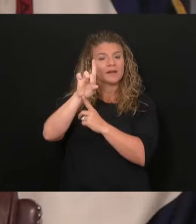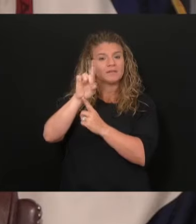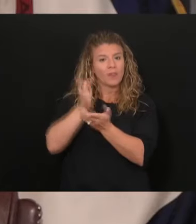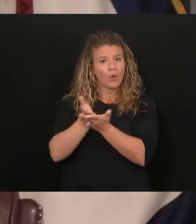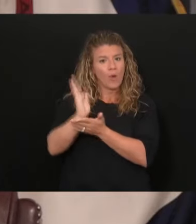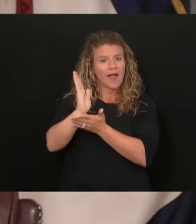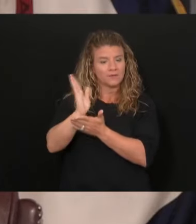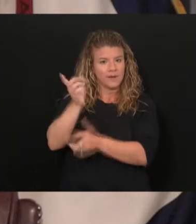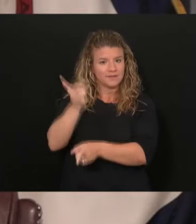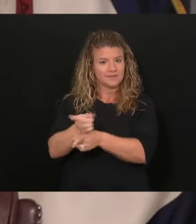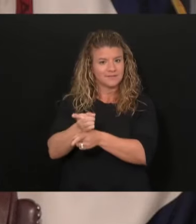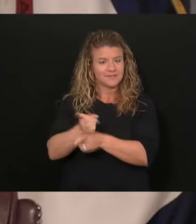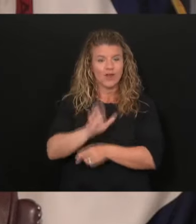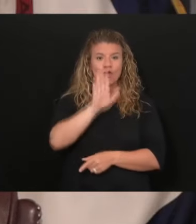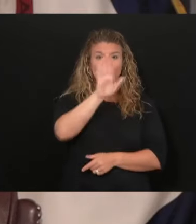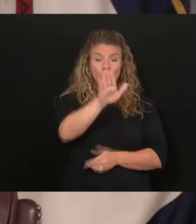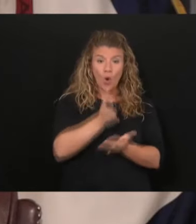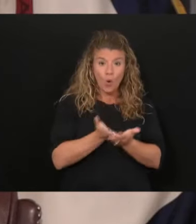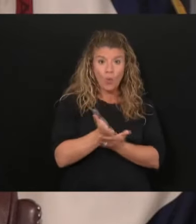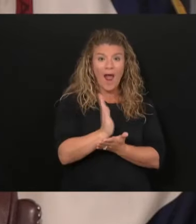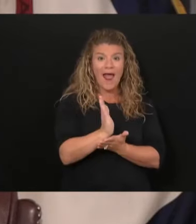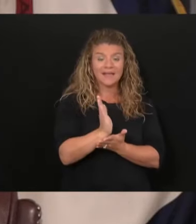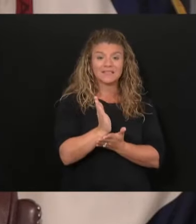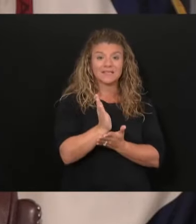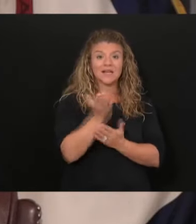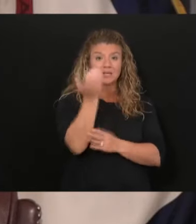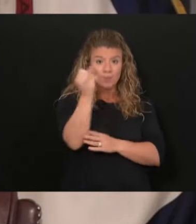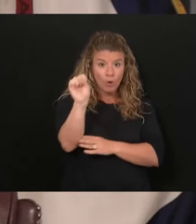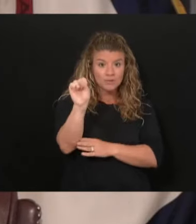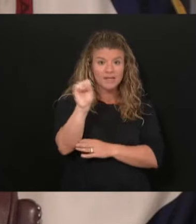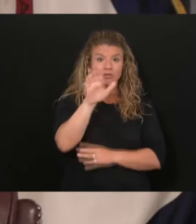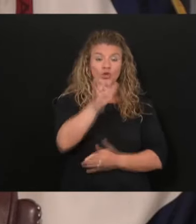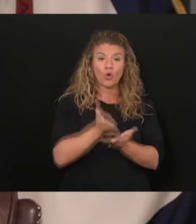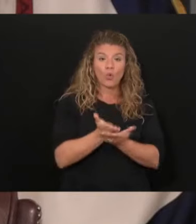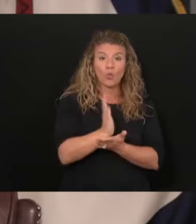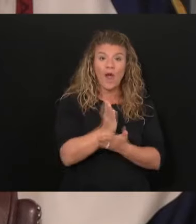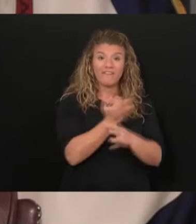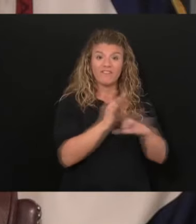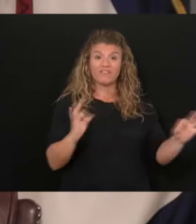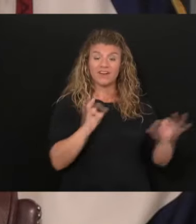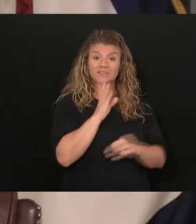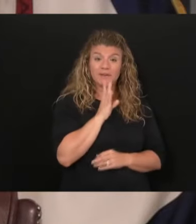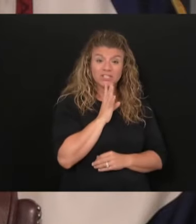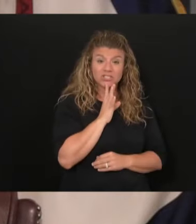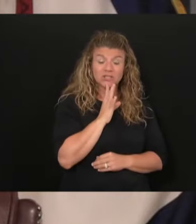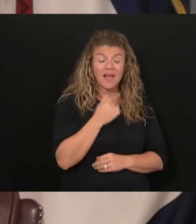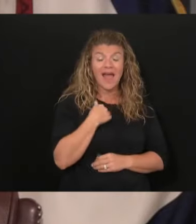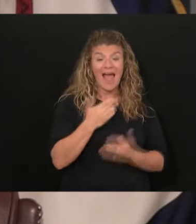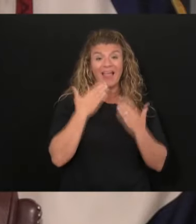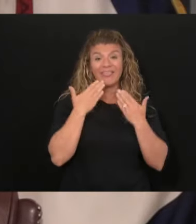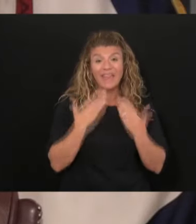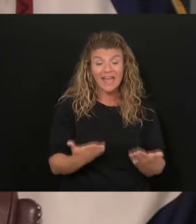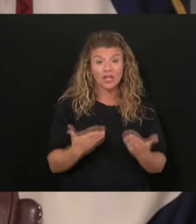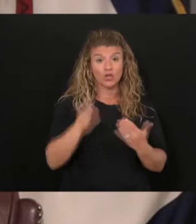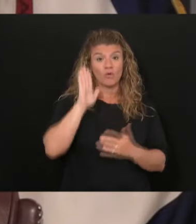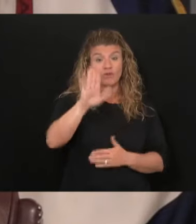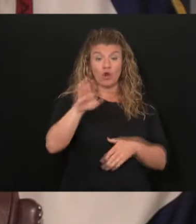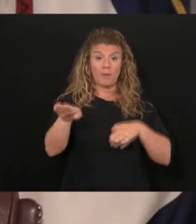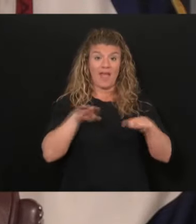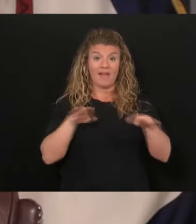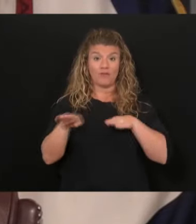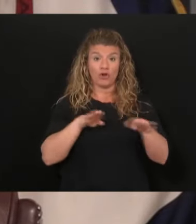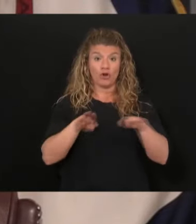exercising their rights of protest or rights of free speech, I thank you for your behavior and your